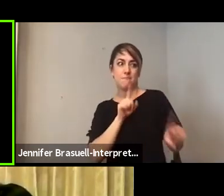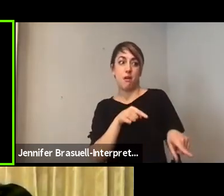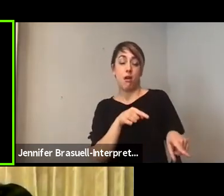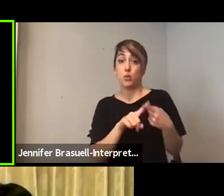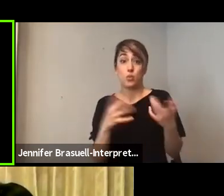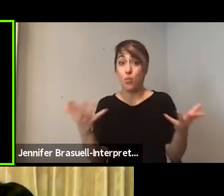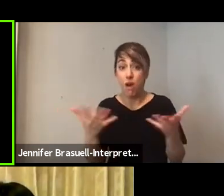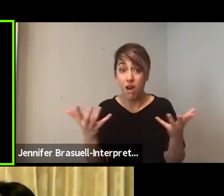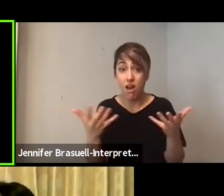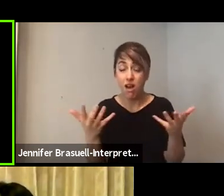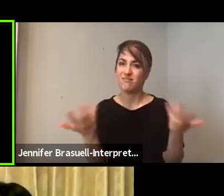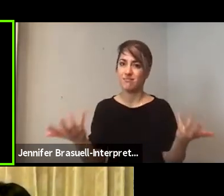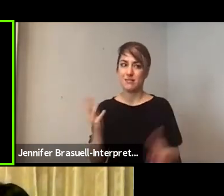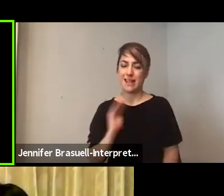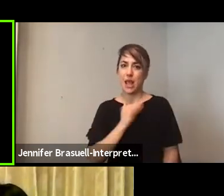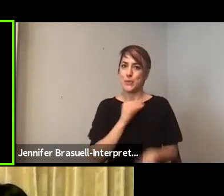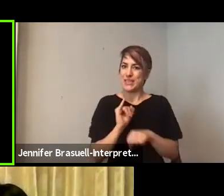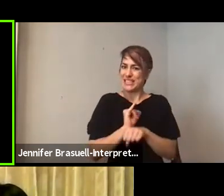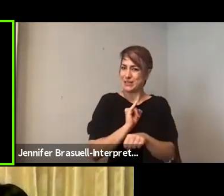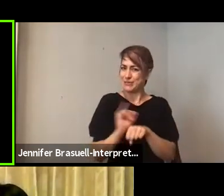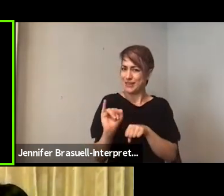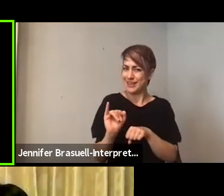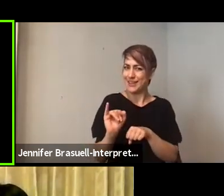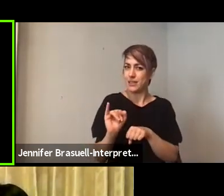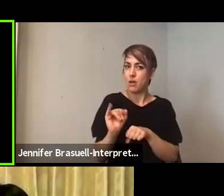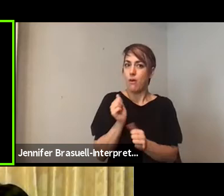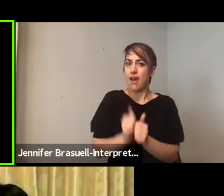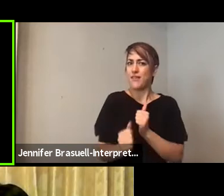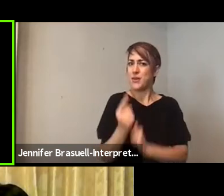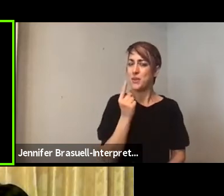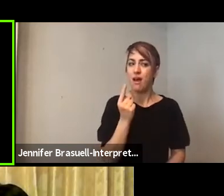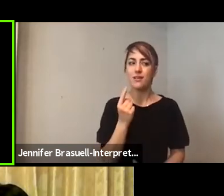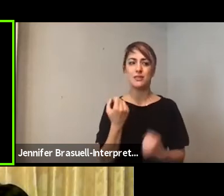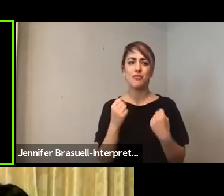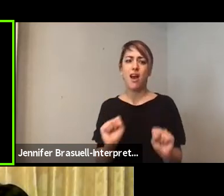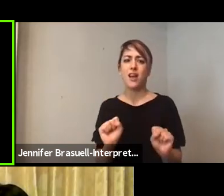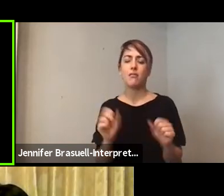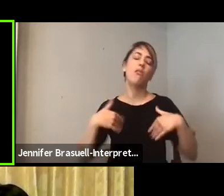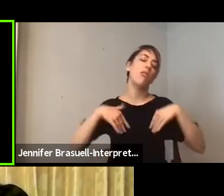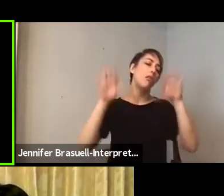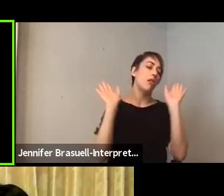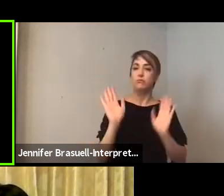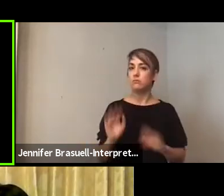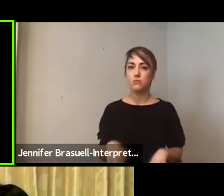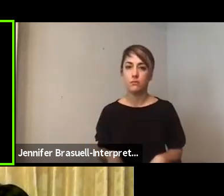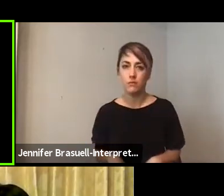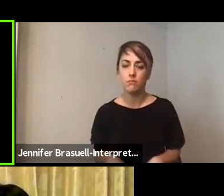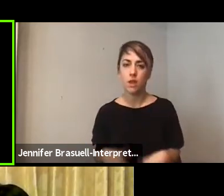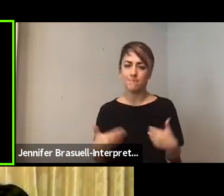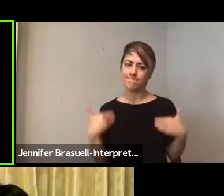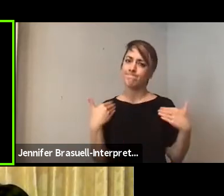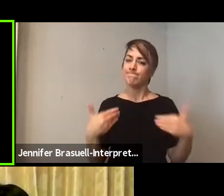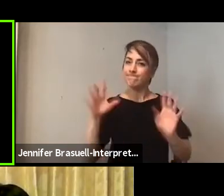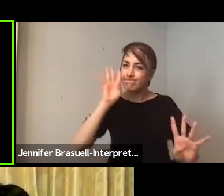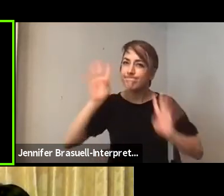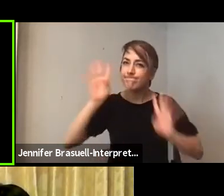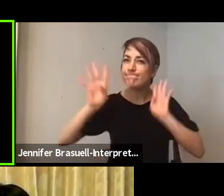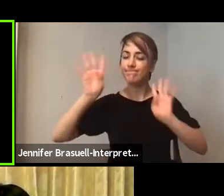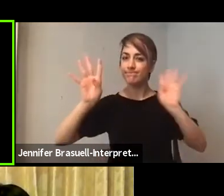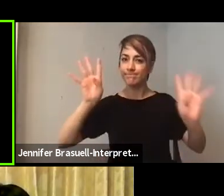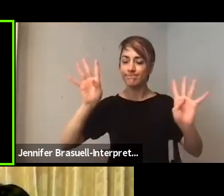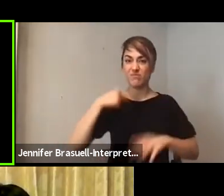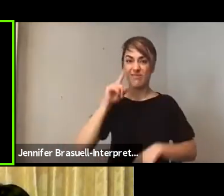stay alive and say, yeah, let's be creative. I definitely see that happening in Canada as well.